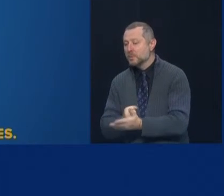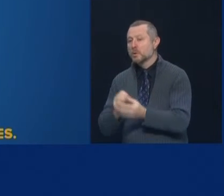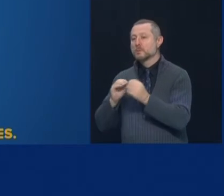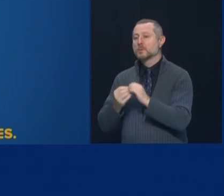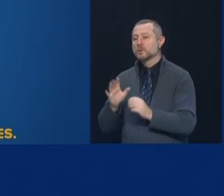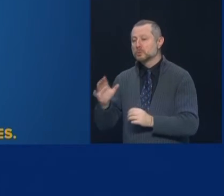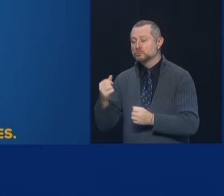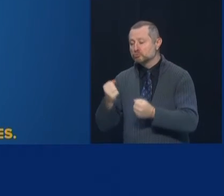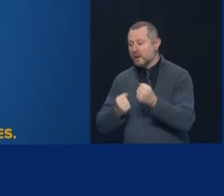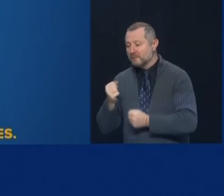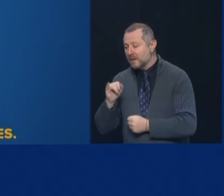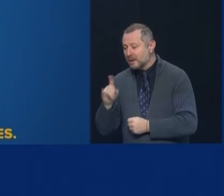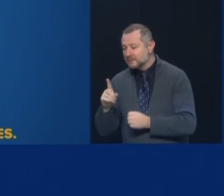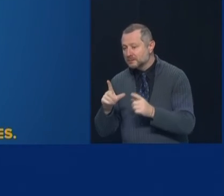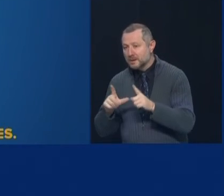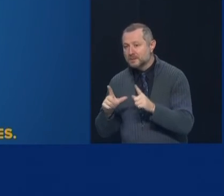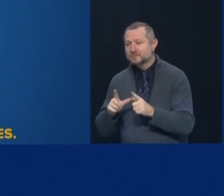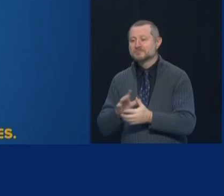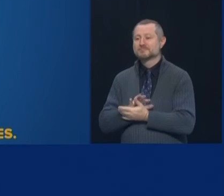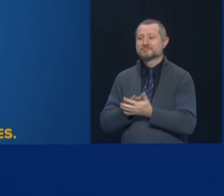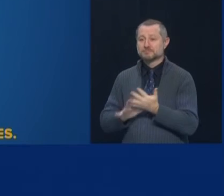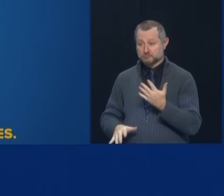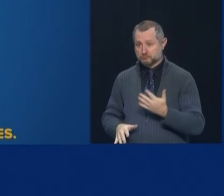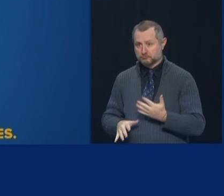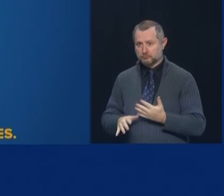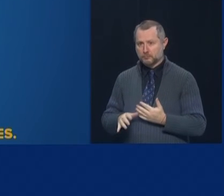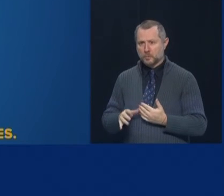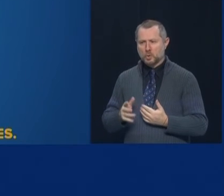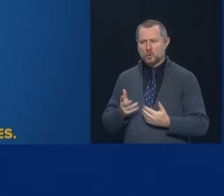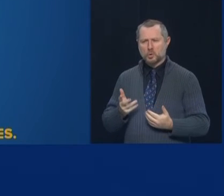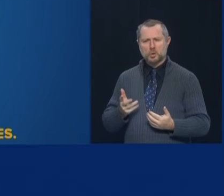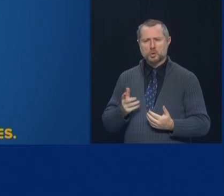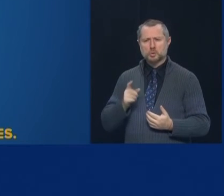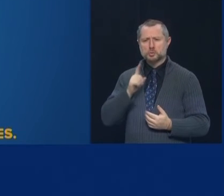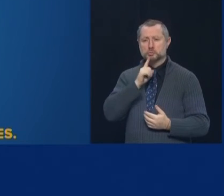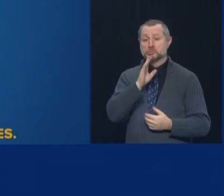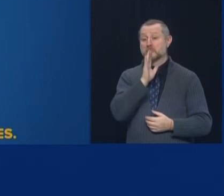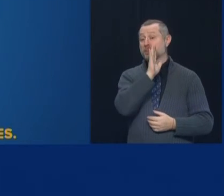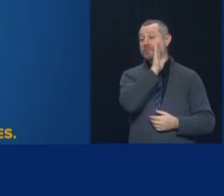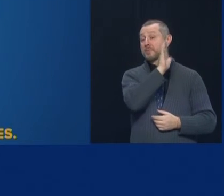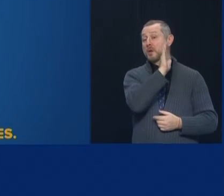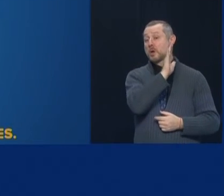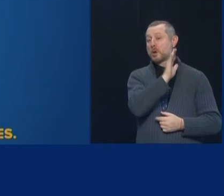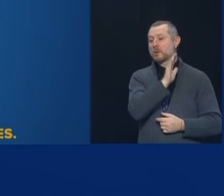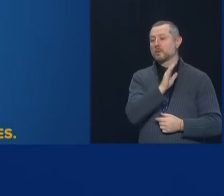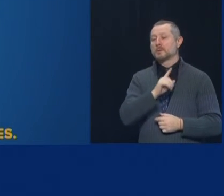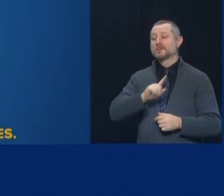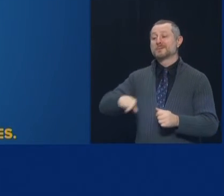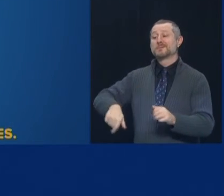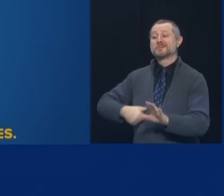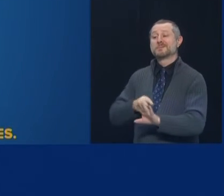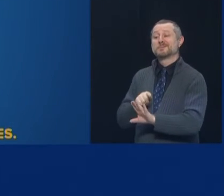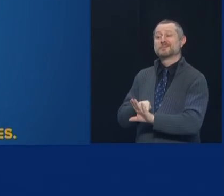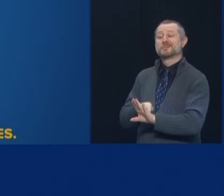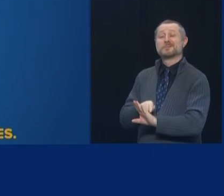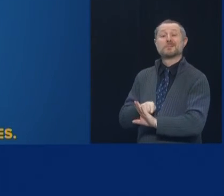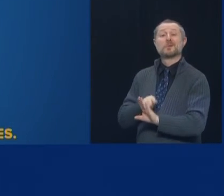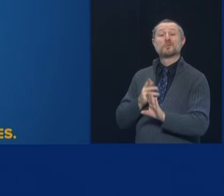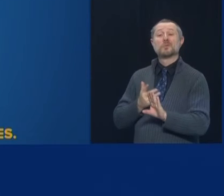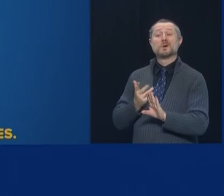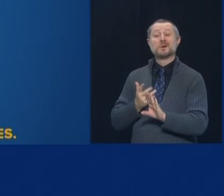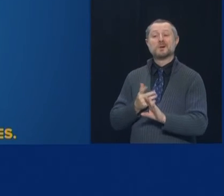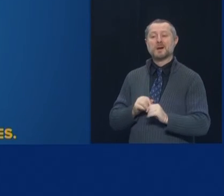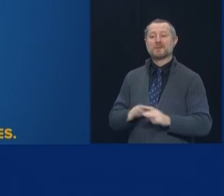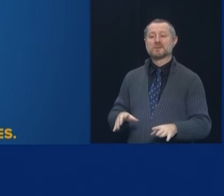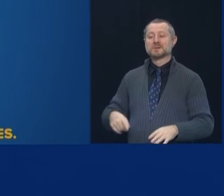number. Those are also proxies to determine citizenship. The federal agreement